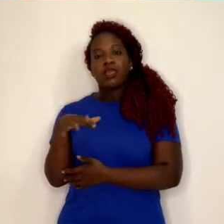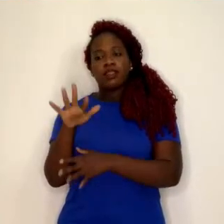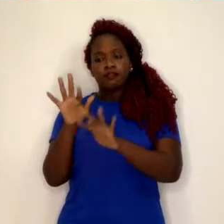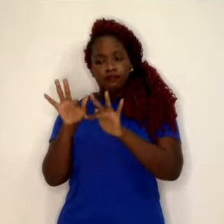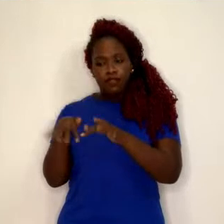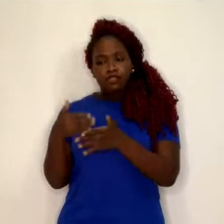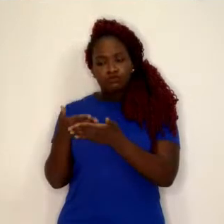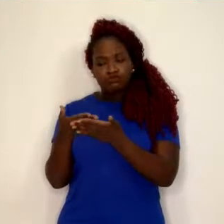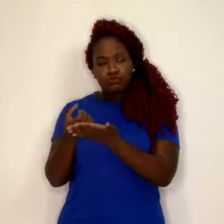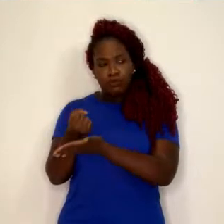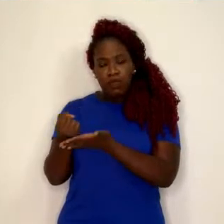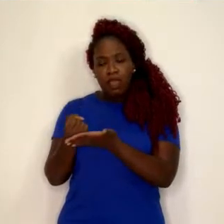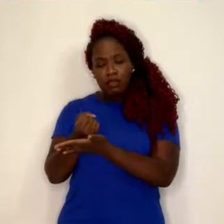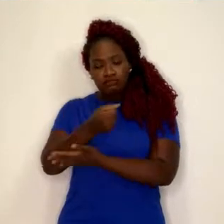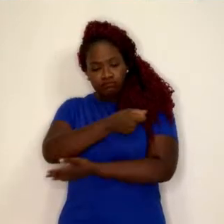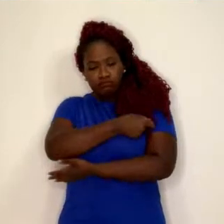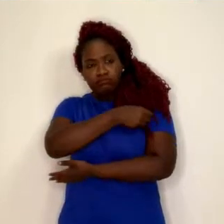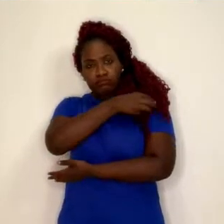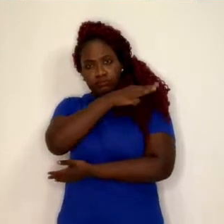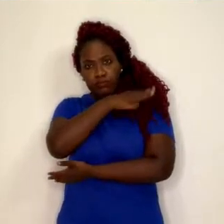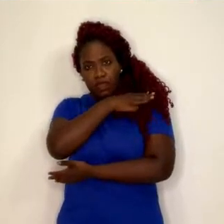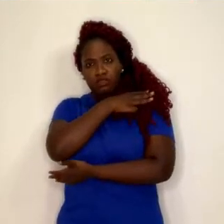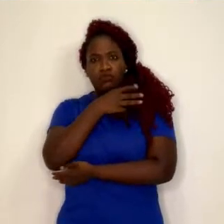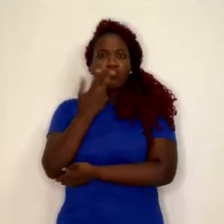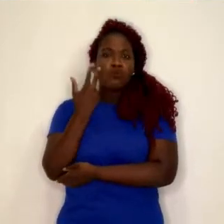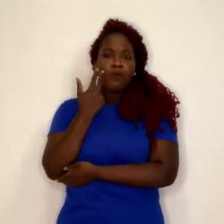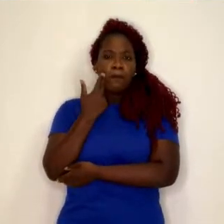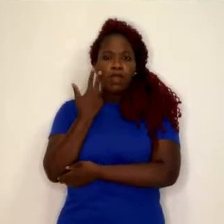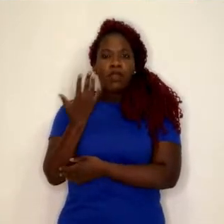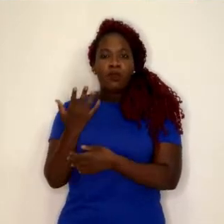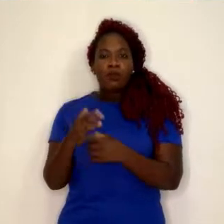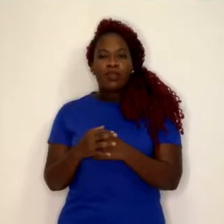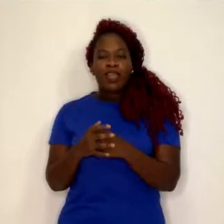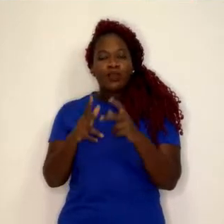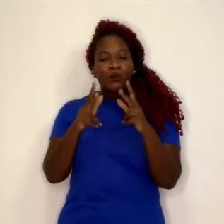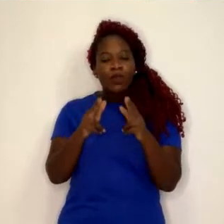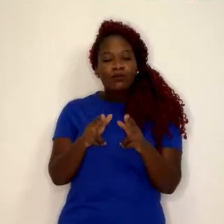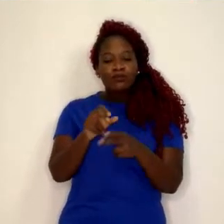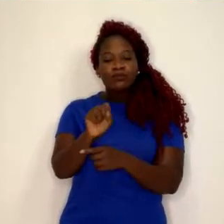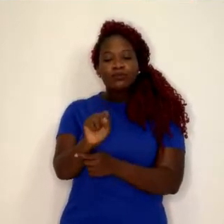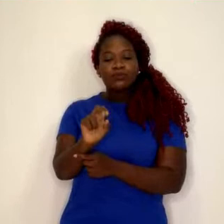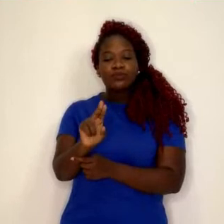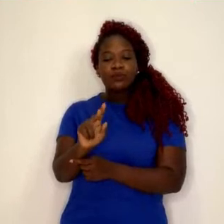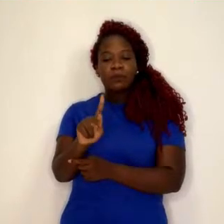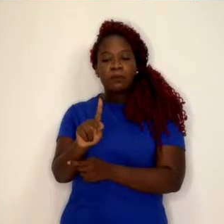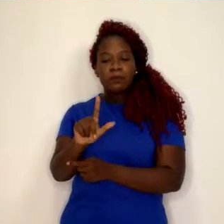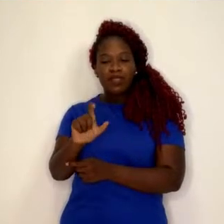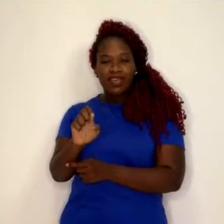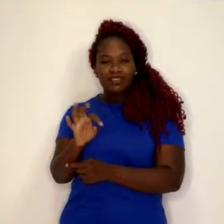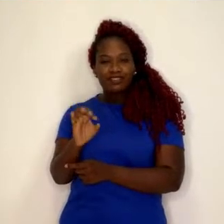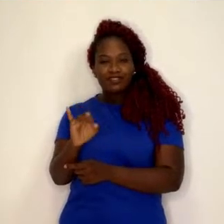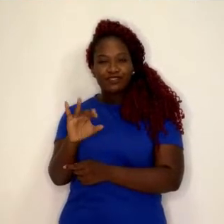he ends up his basic education efforts. And in